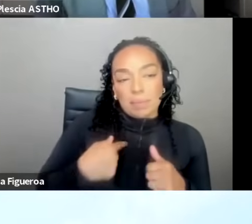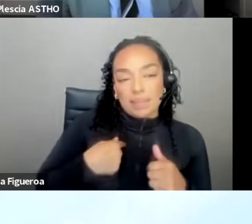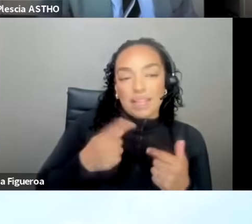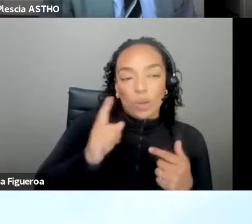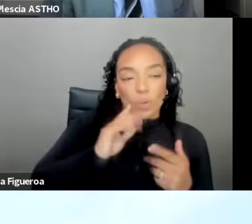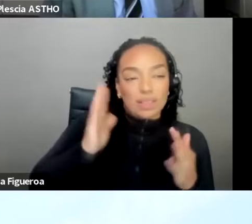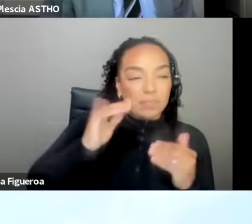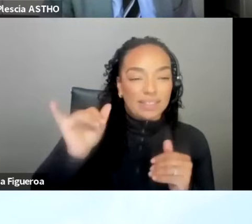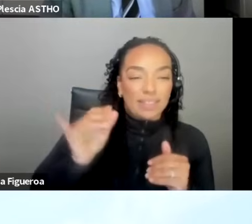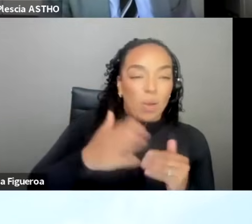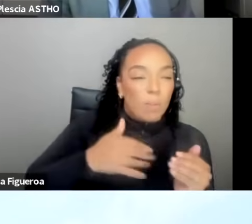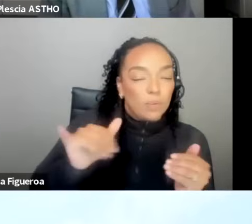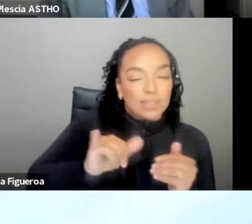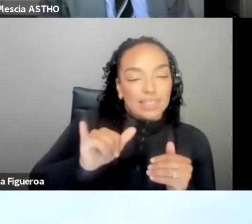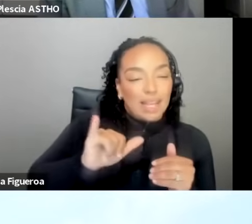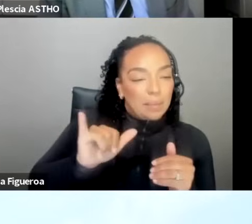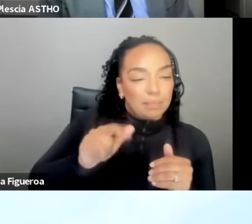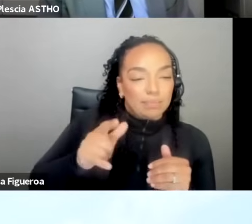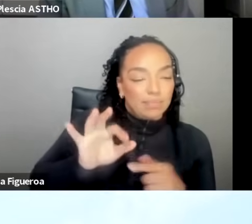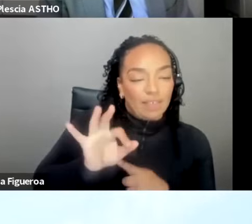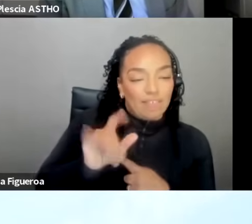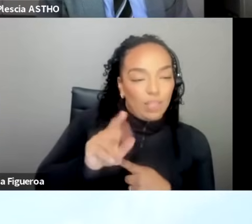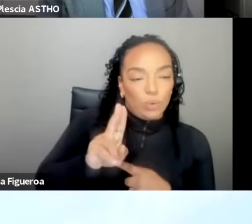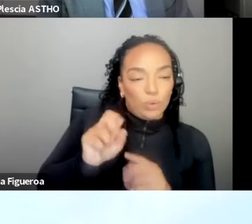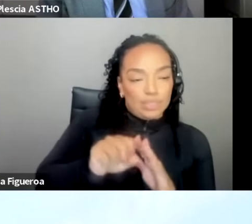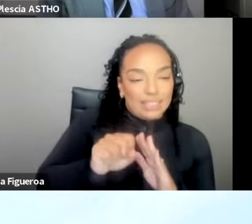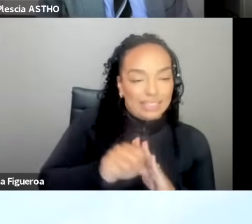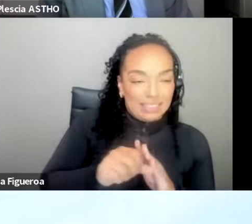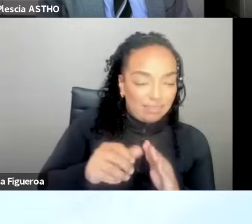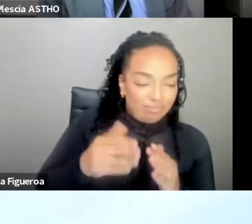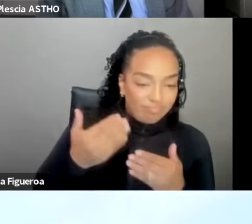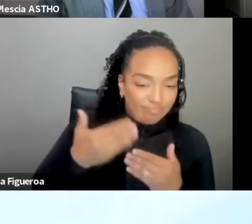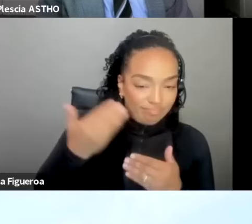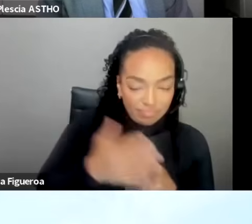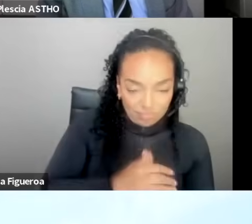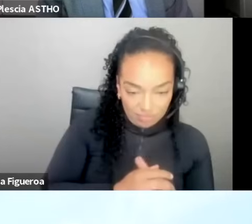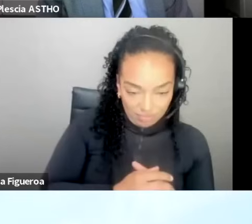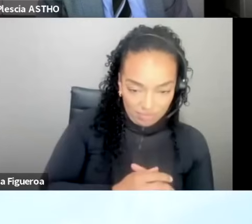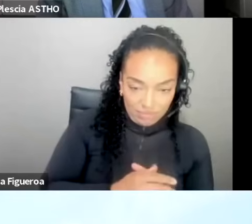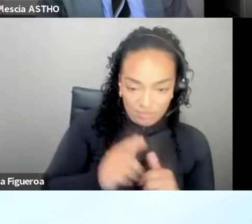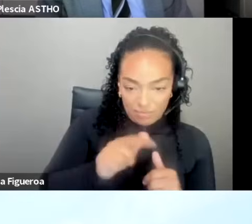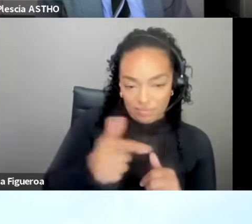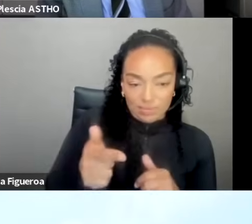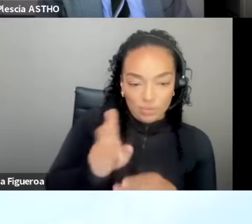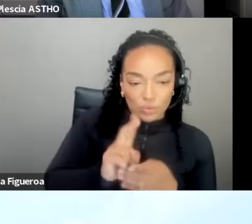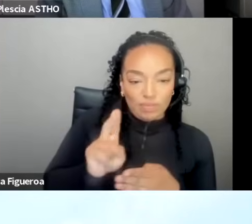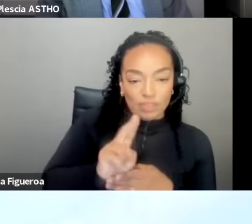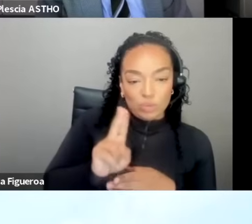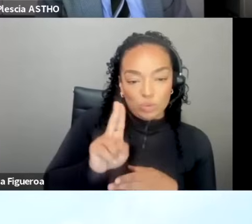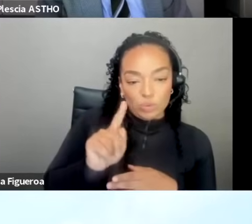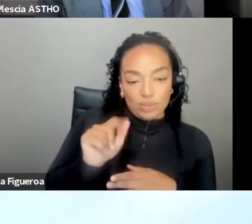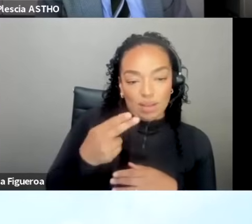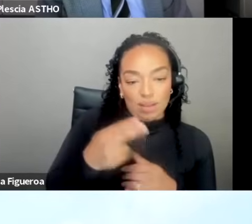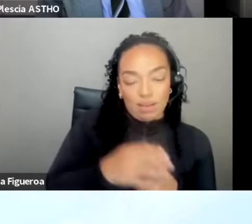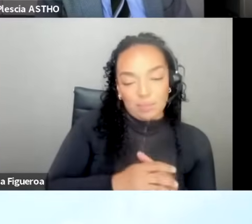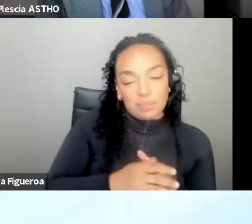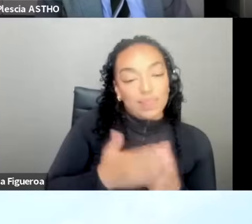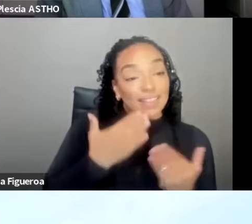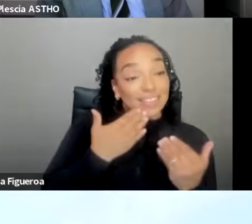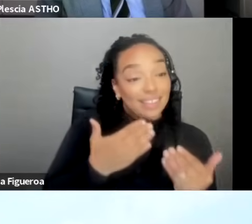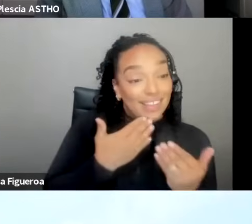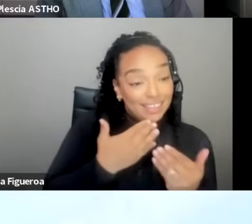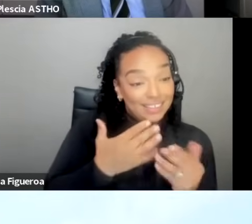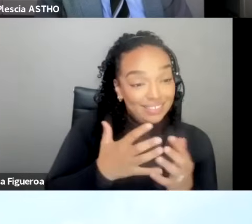vaccine. Dr. Pavia, University of Utah. Yeah, thanks very much. And thanks for the presentation.